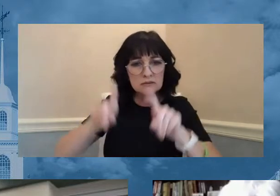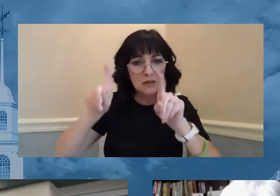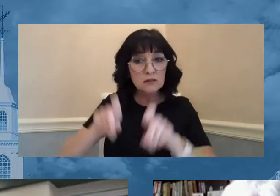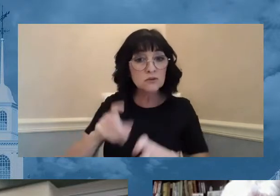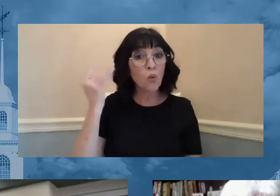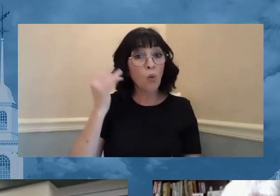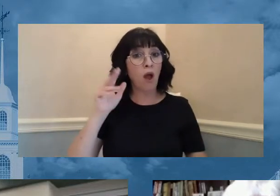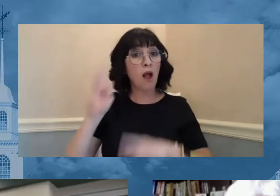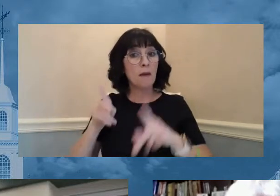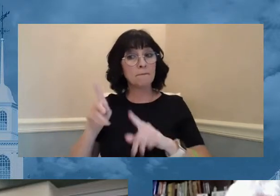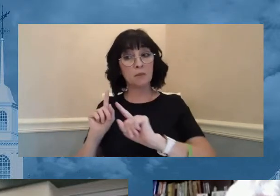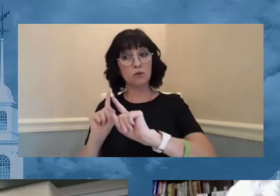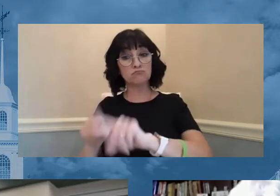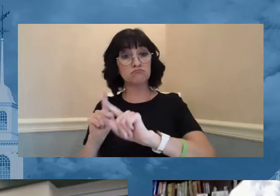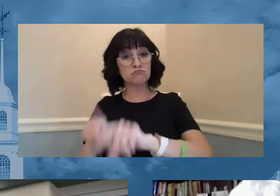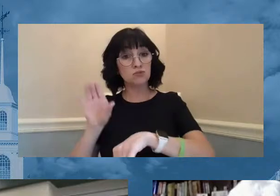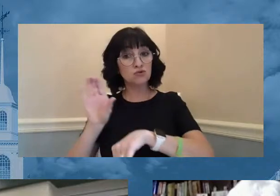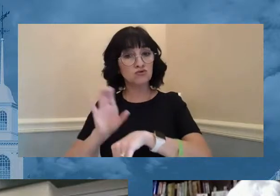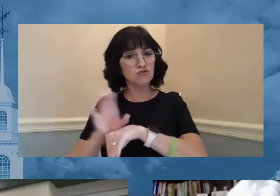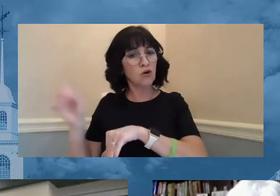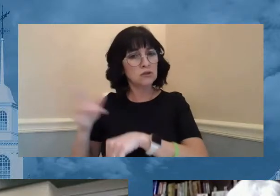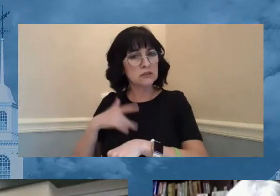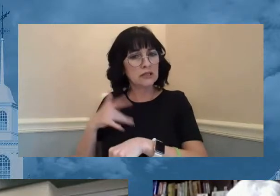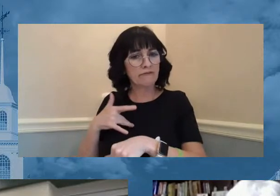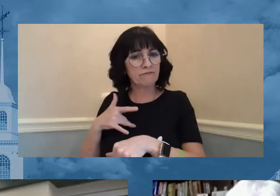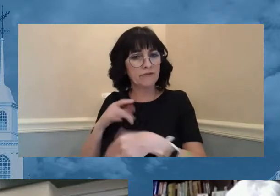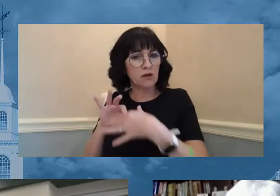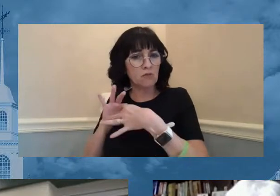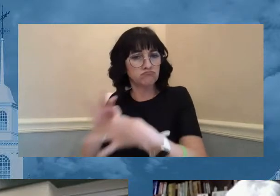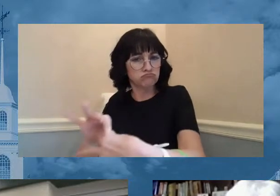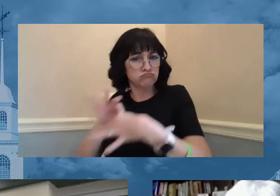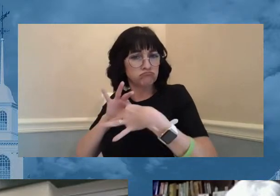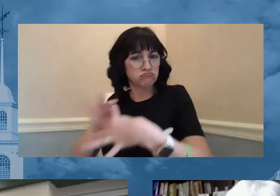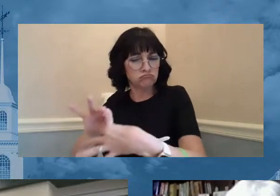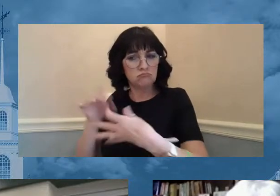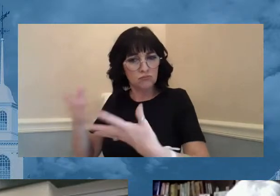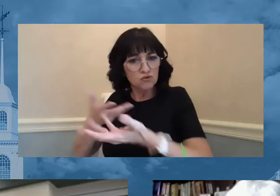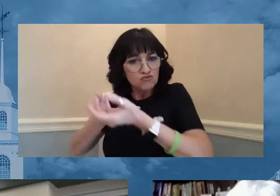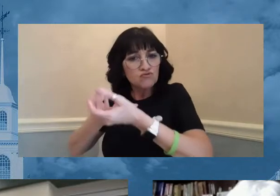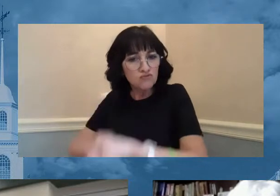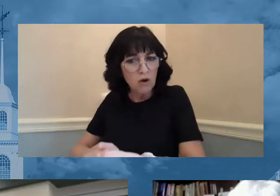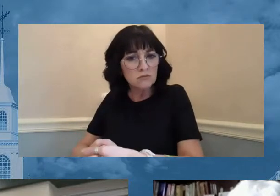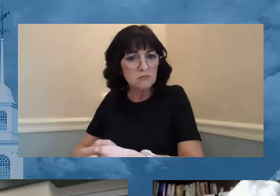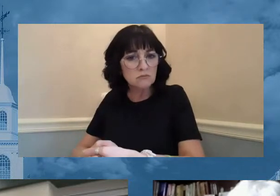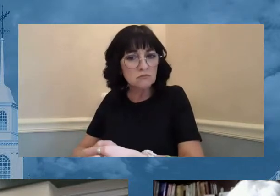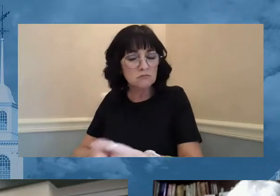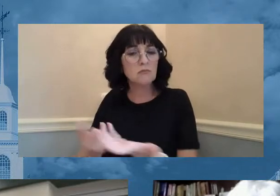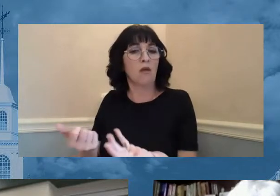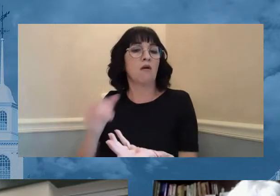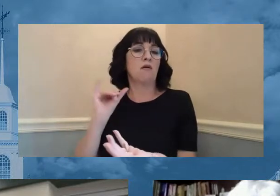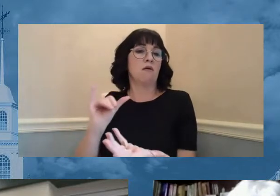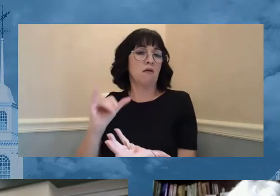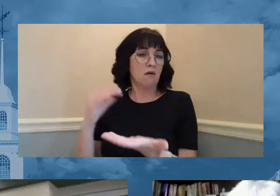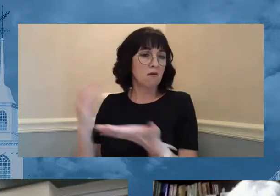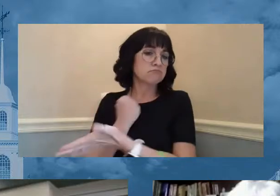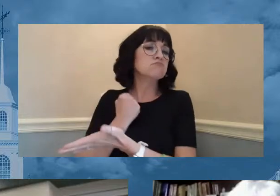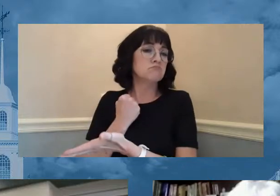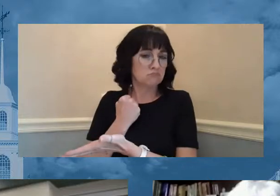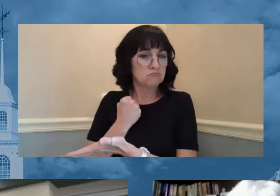local place of worship, and we've used those venues and those contacts to get the vaccines